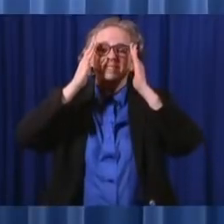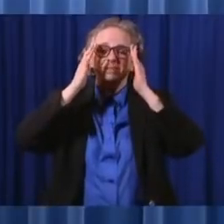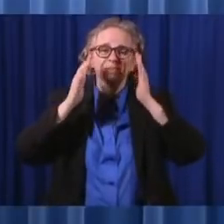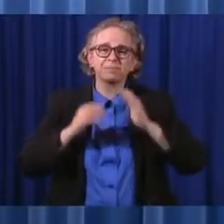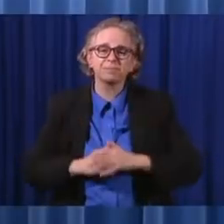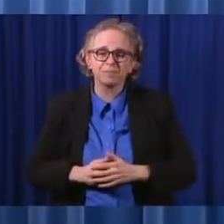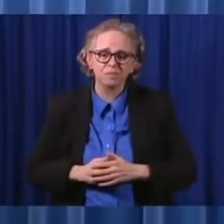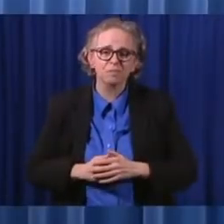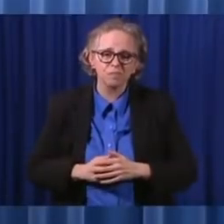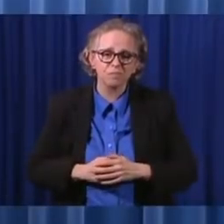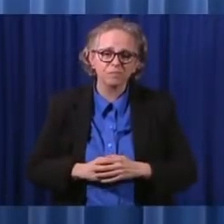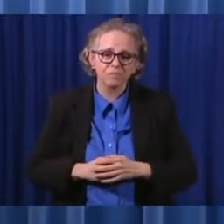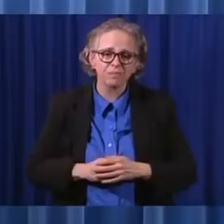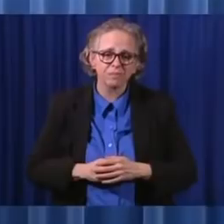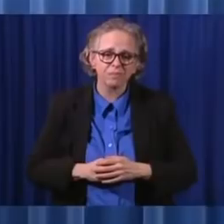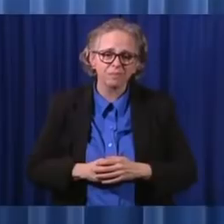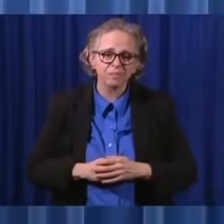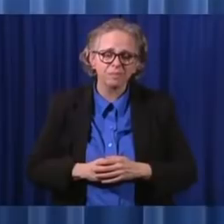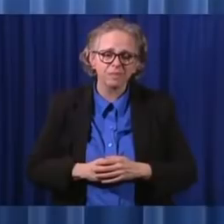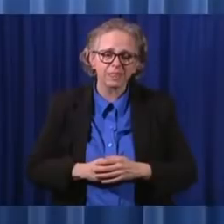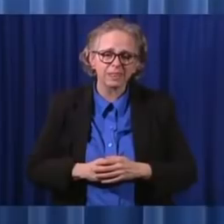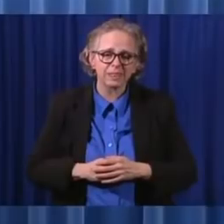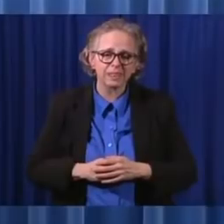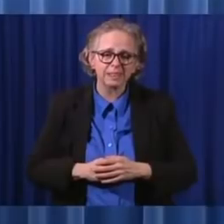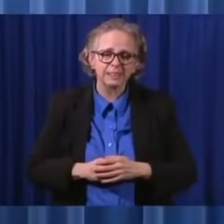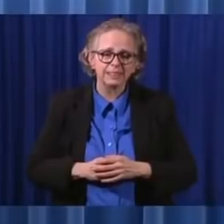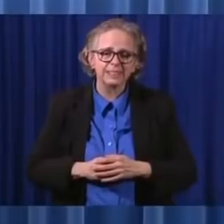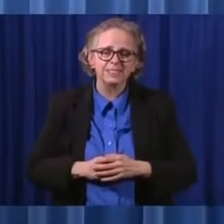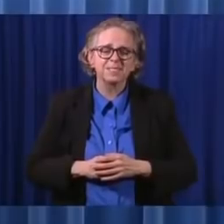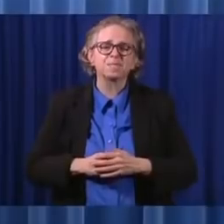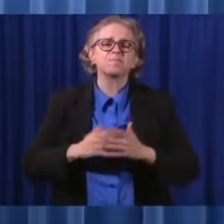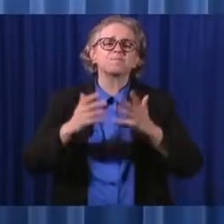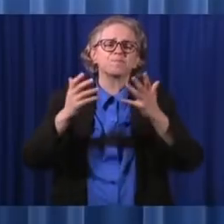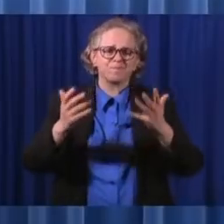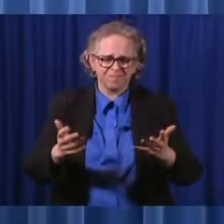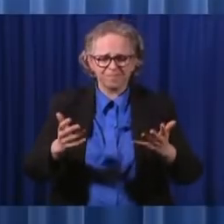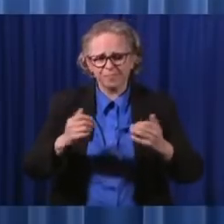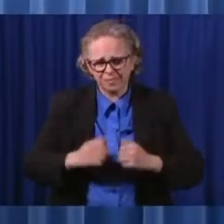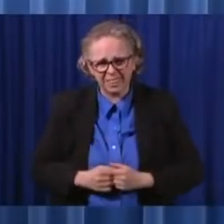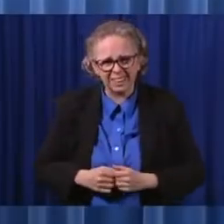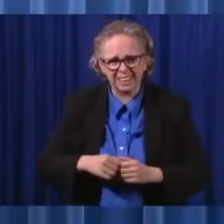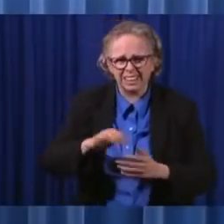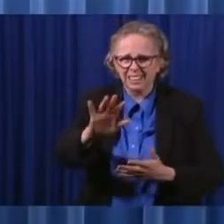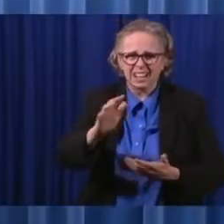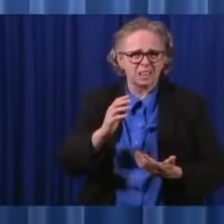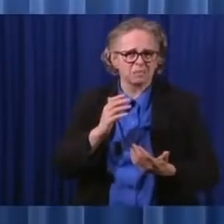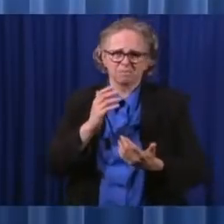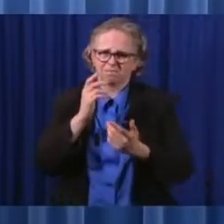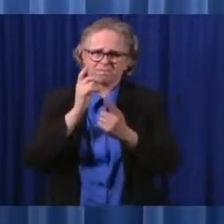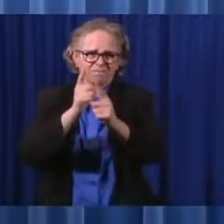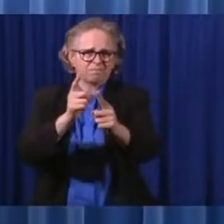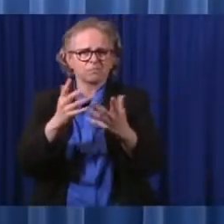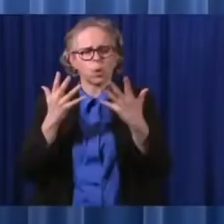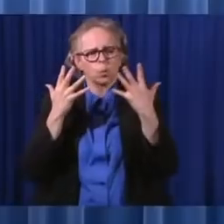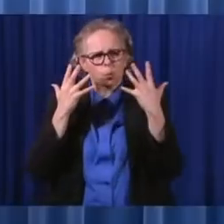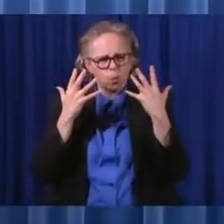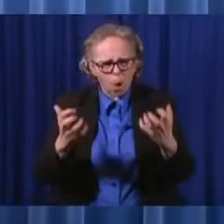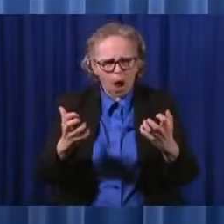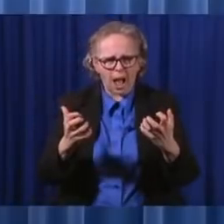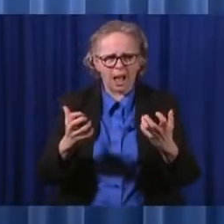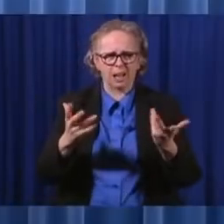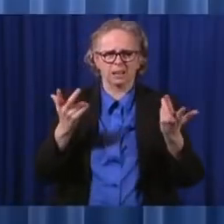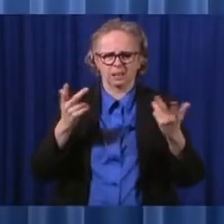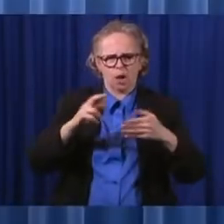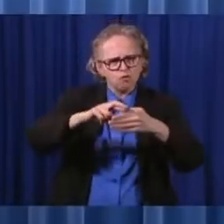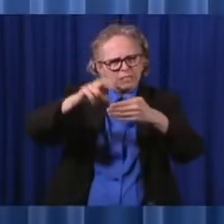We in essence, kind of the summation is we simply wanted to be able to monitor the results and see how those results